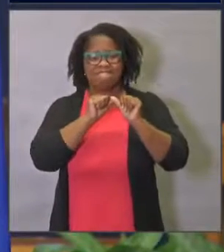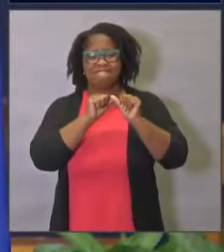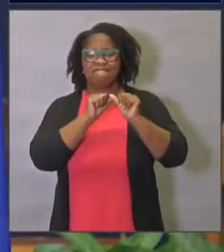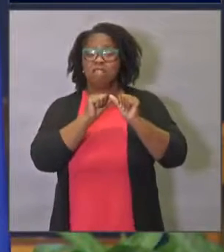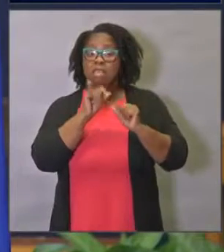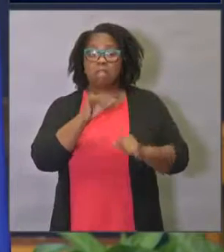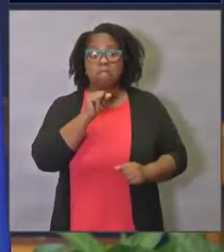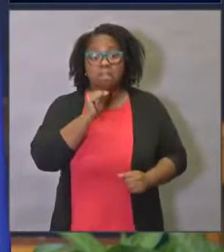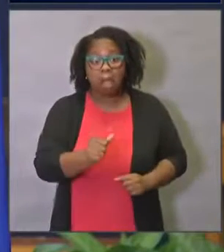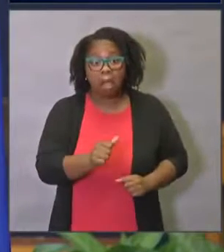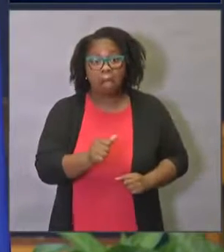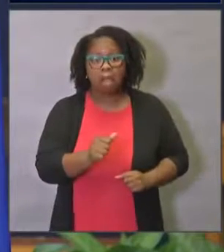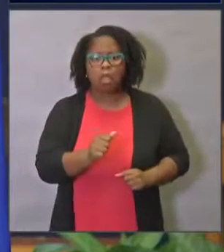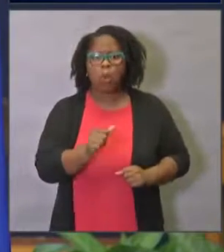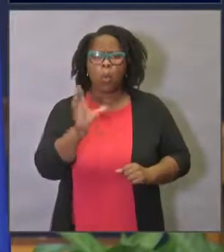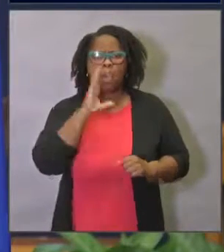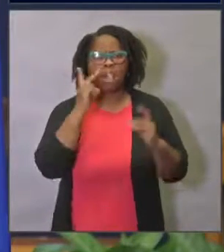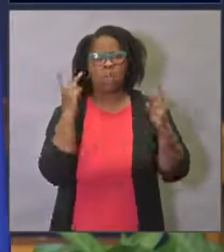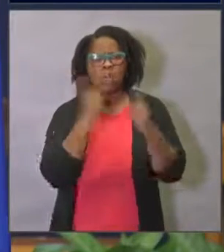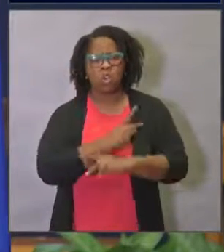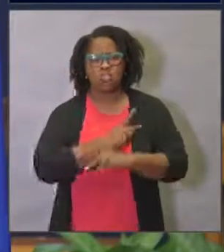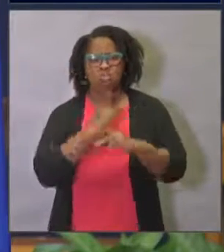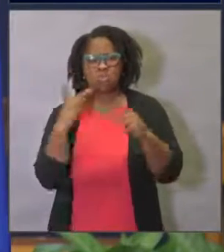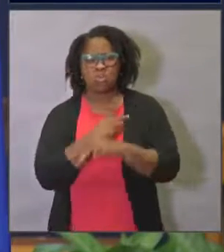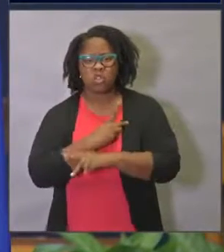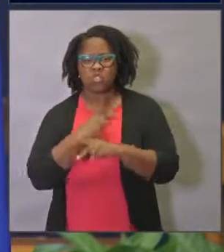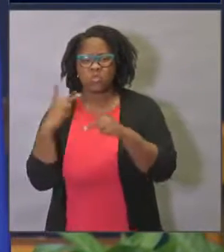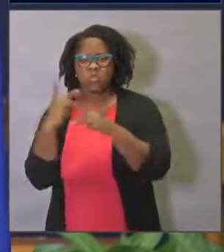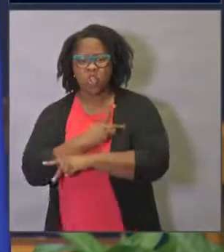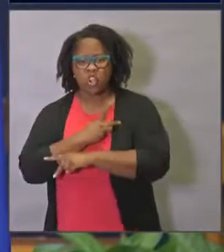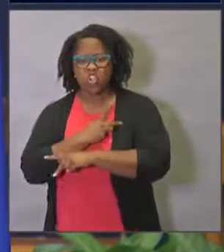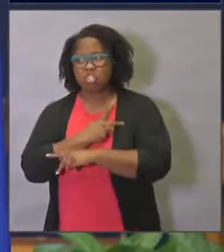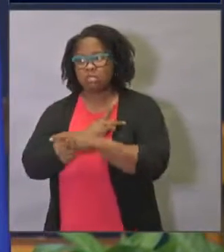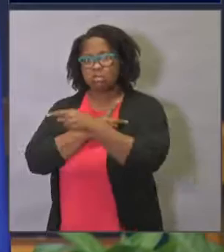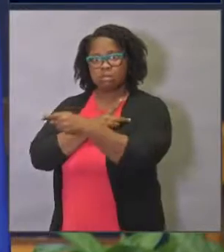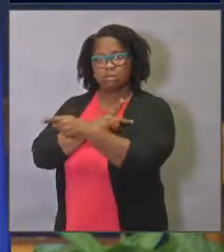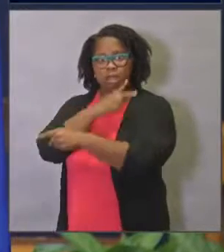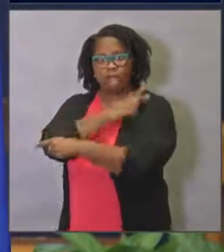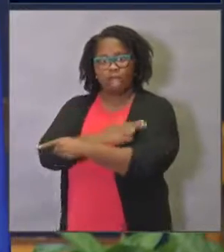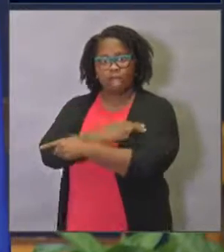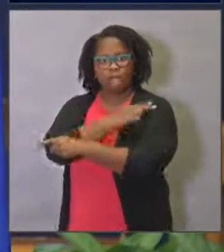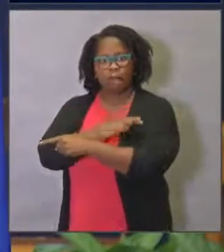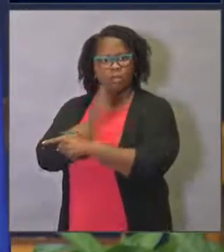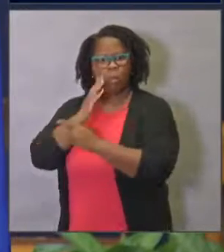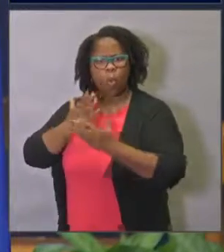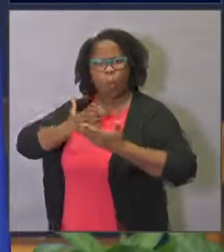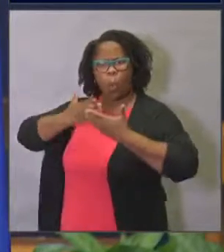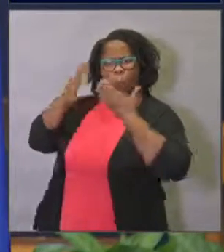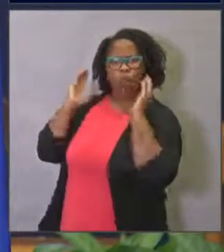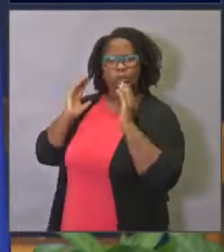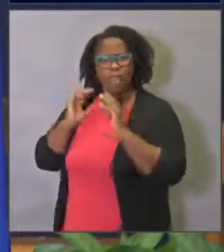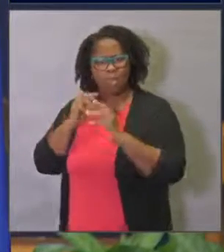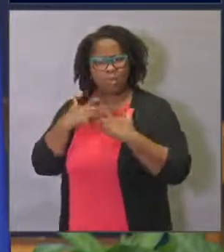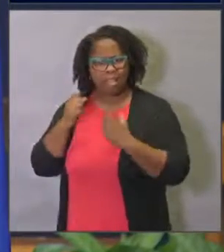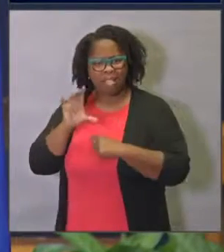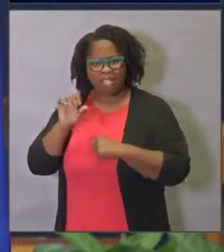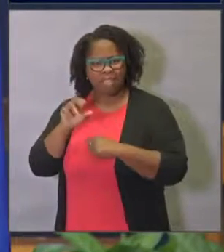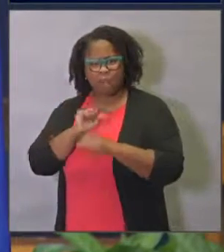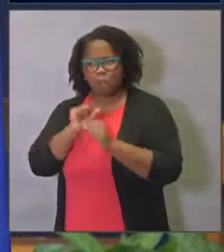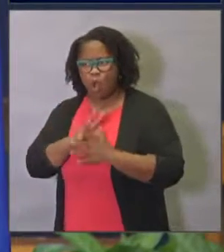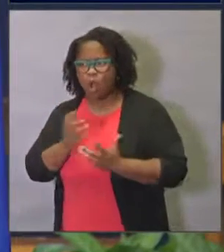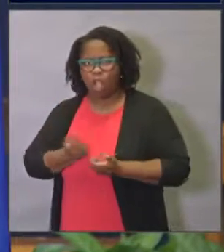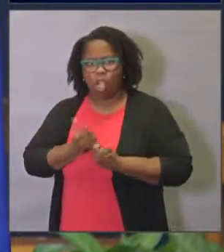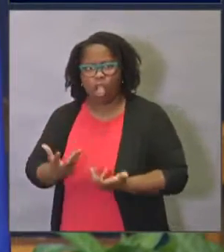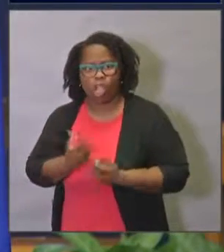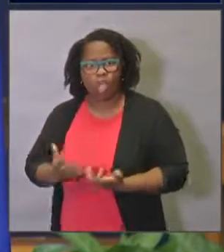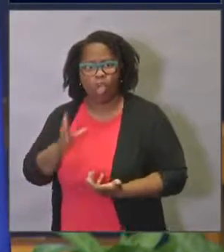be able to stop the surge and provide essential relief to our hospitals and our healthcare workers. And I'm